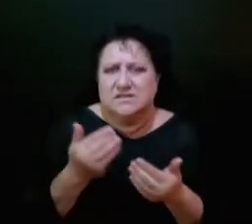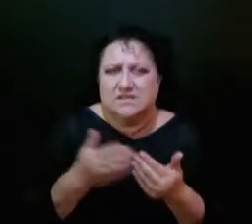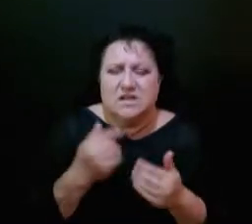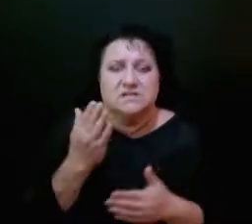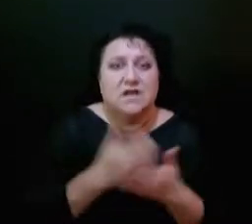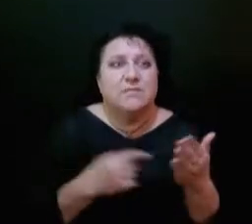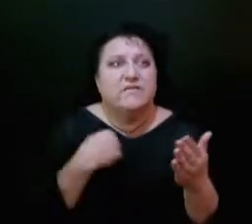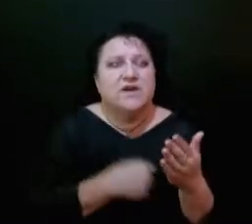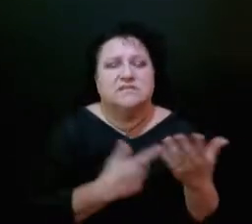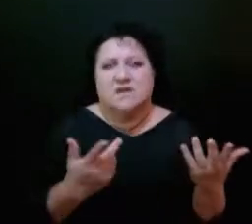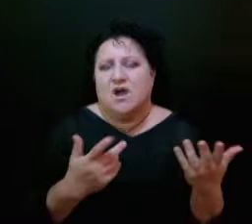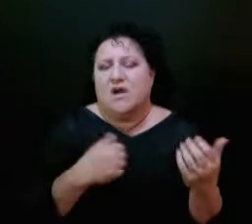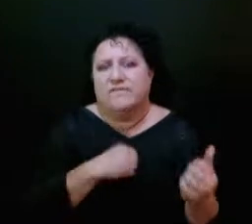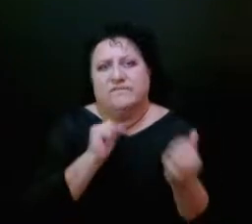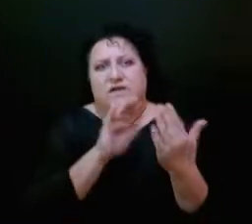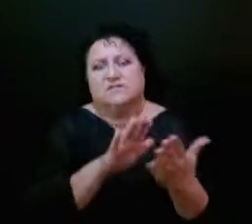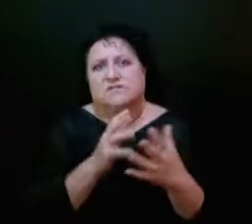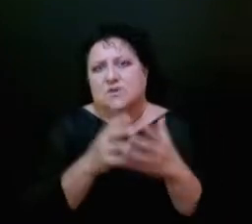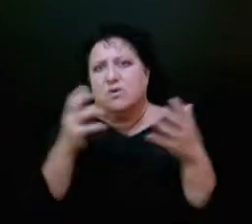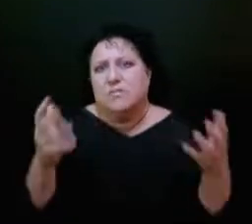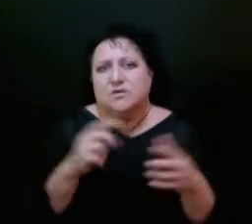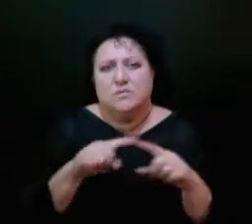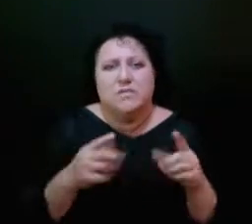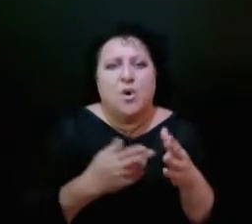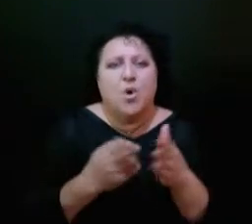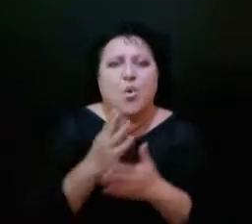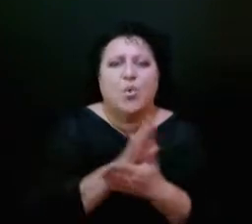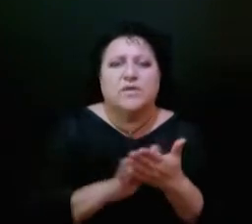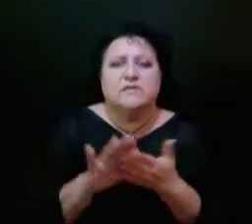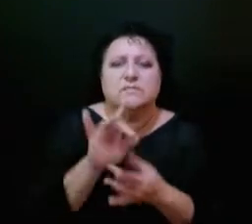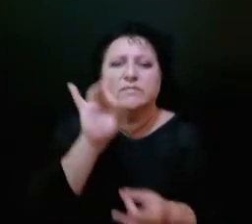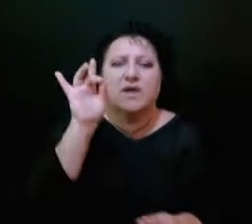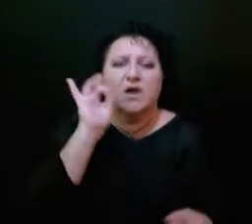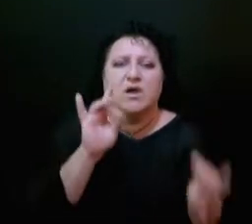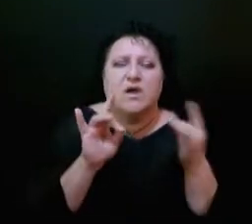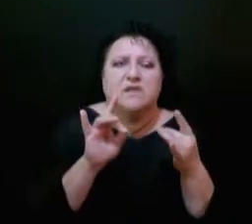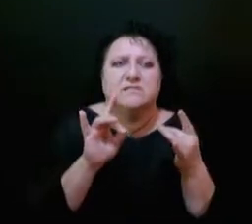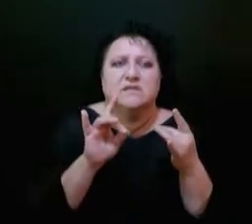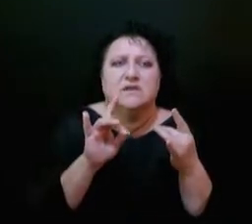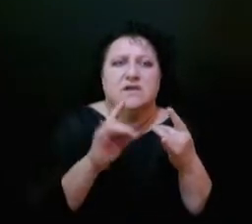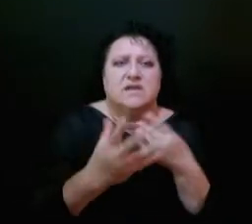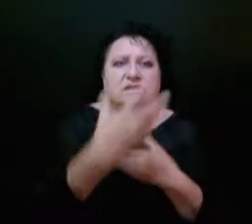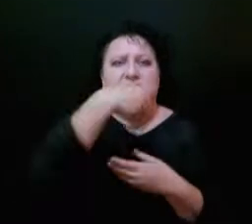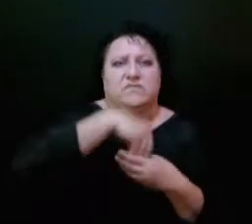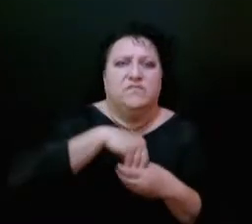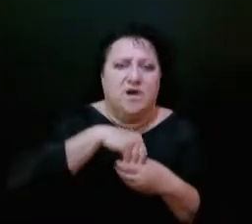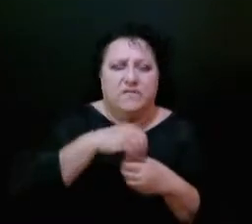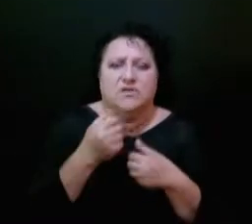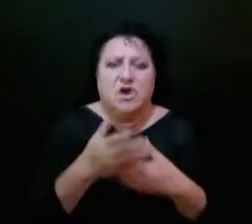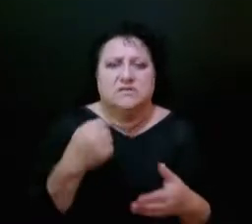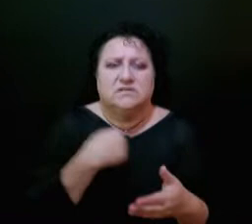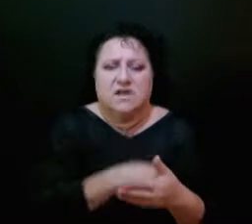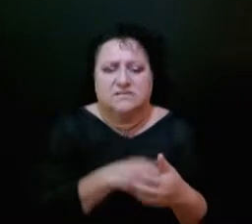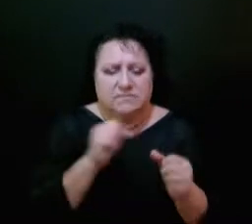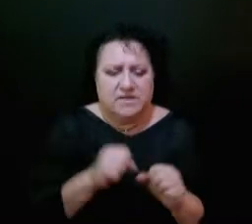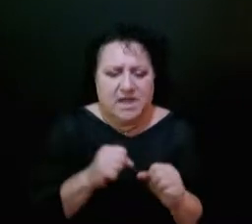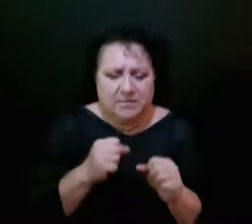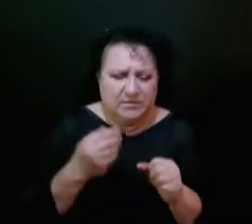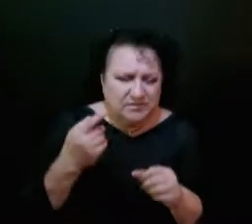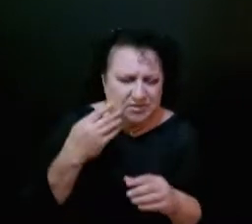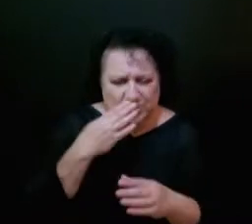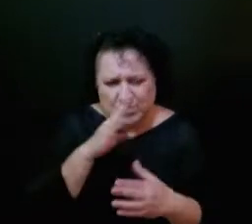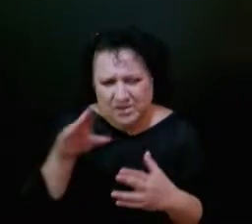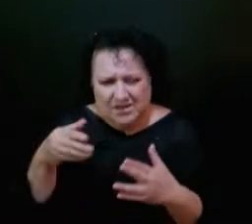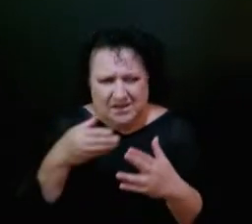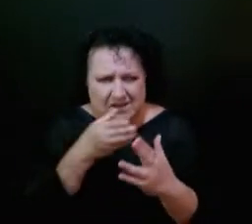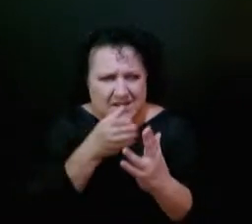much. But the Holy Spirit comes in and He makes it bearable. He makes it navigatable. And if you are suffering in